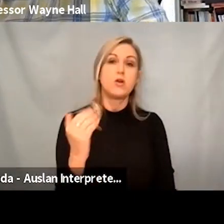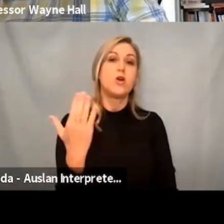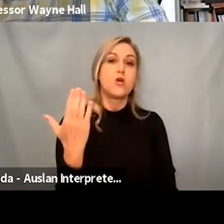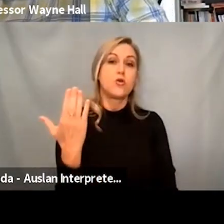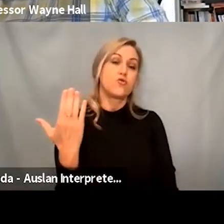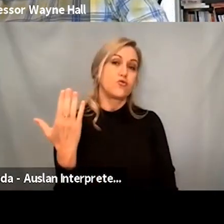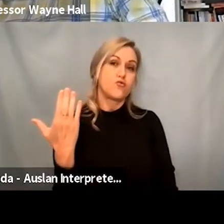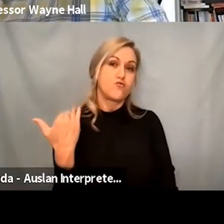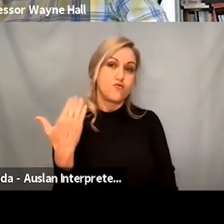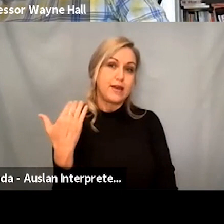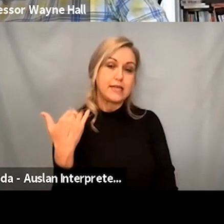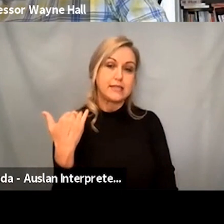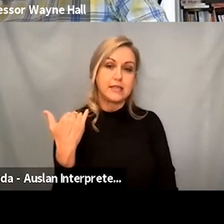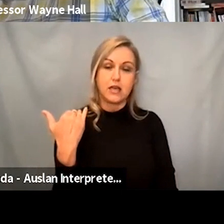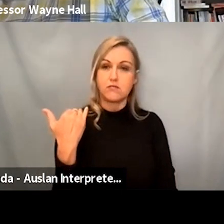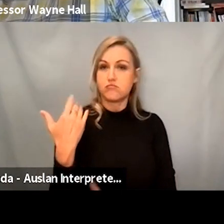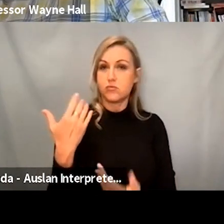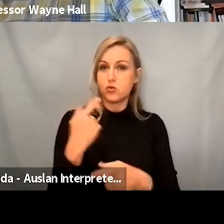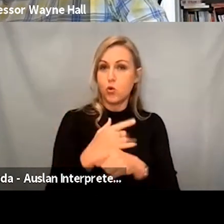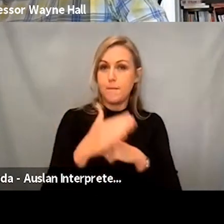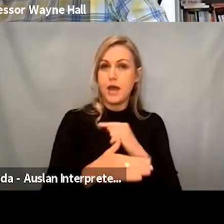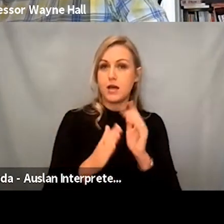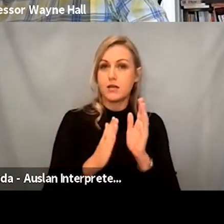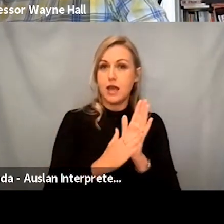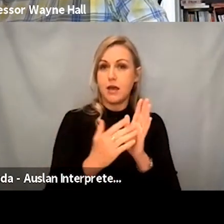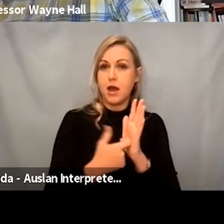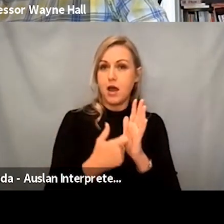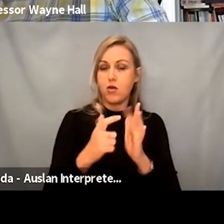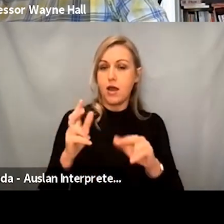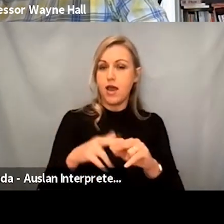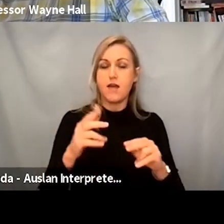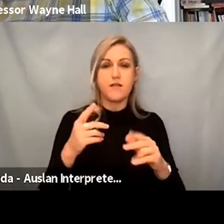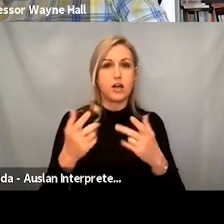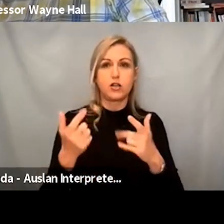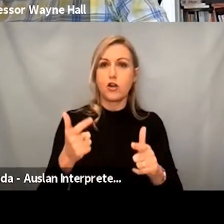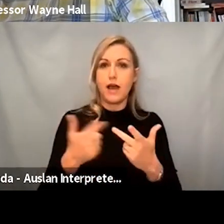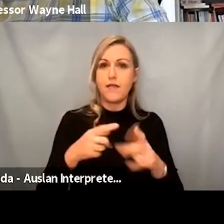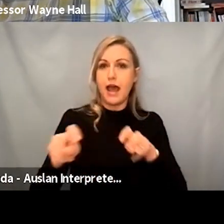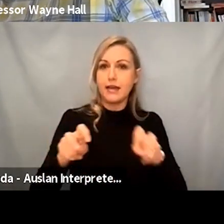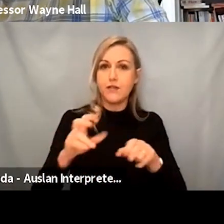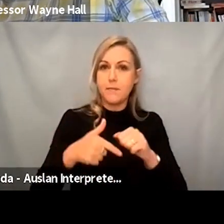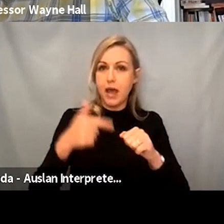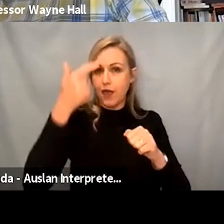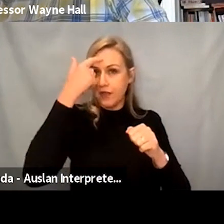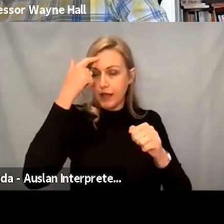of grant round for MRFF and lots of activity around thinking about trial design